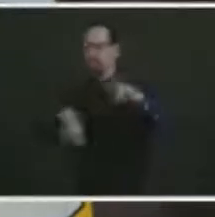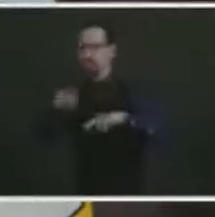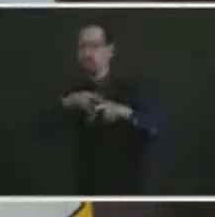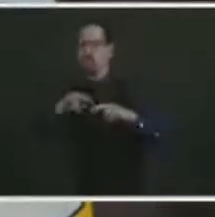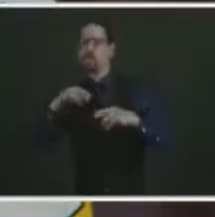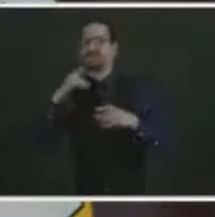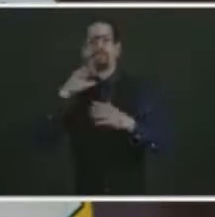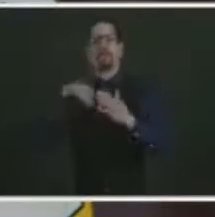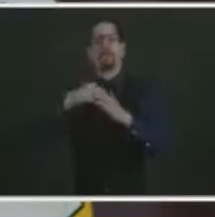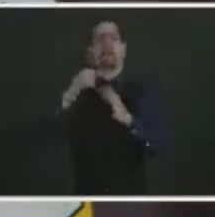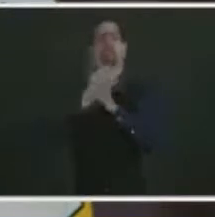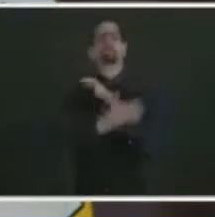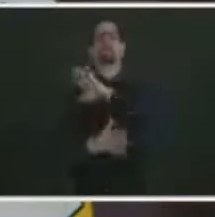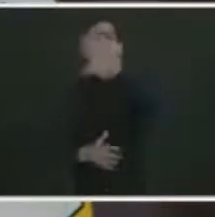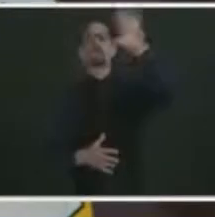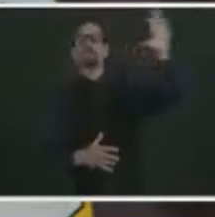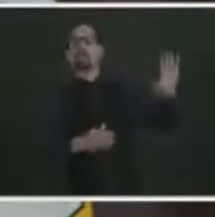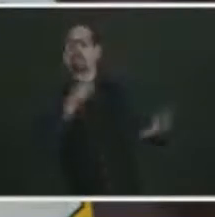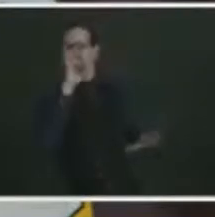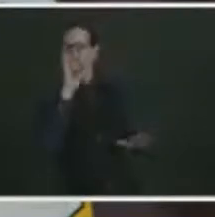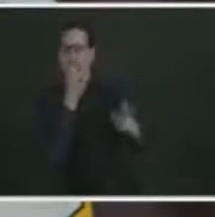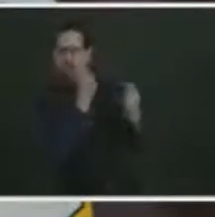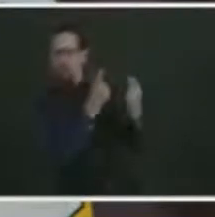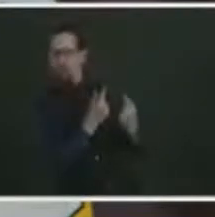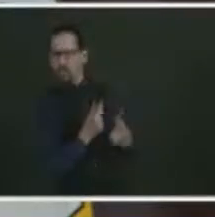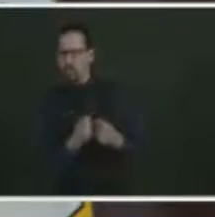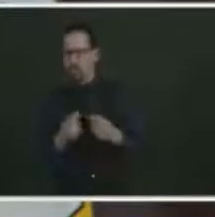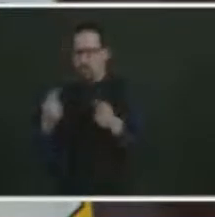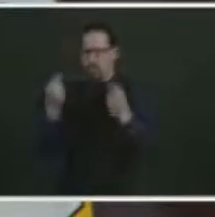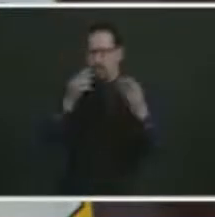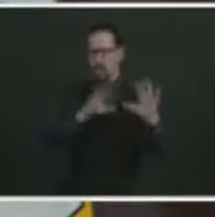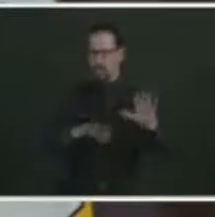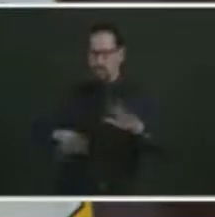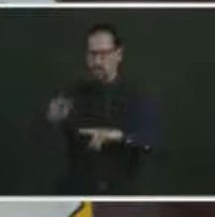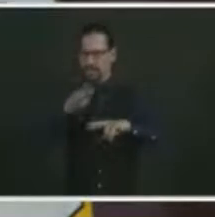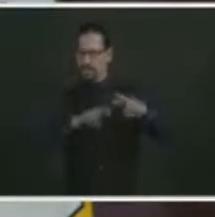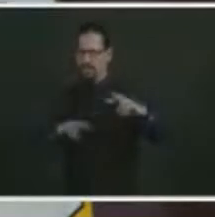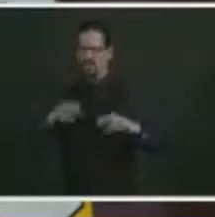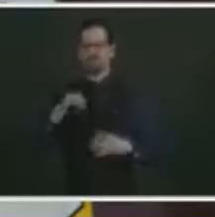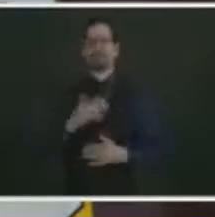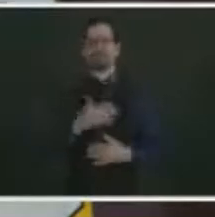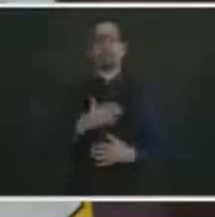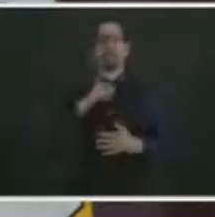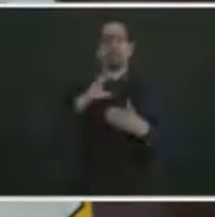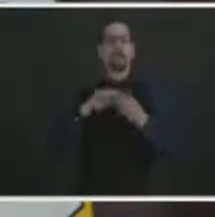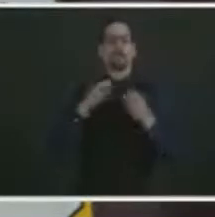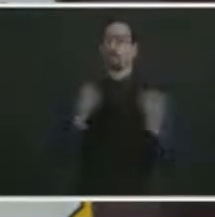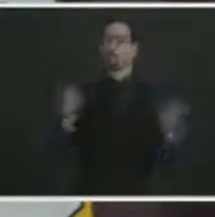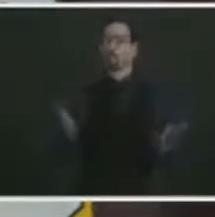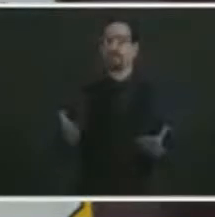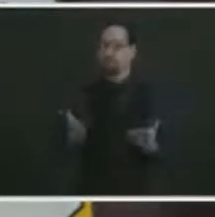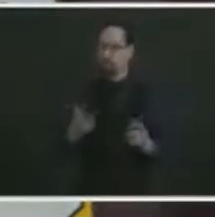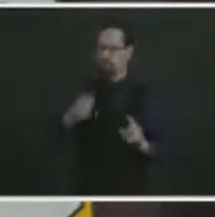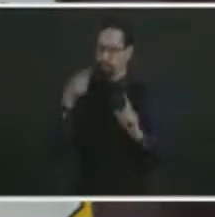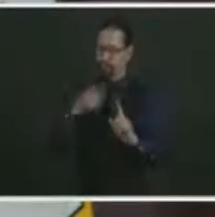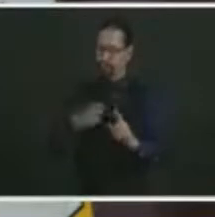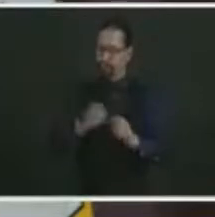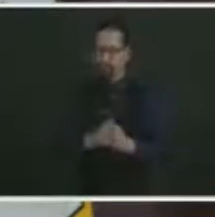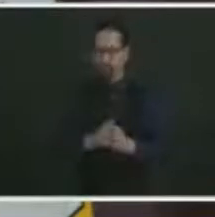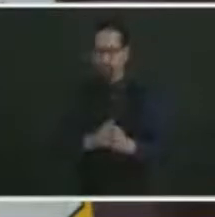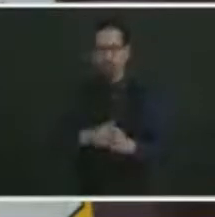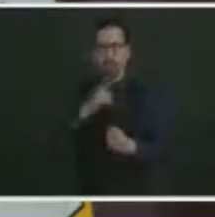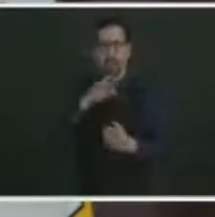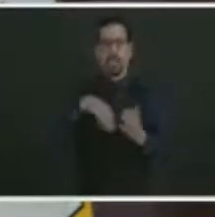him about his strategy. I will just say this, we need to hold everyone accountable who engages